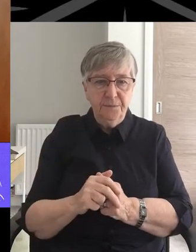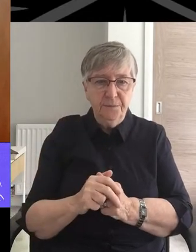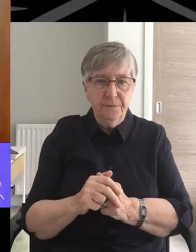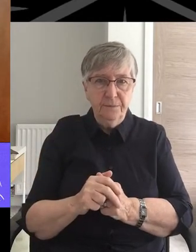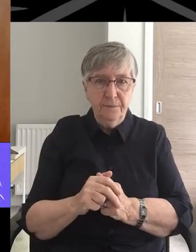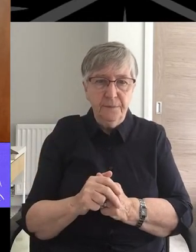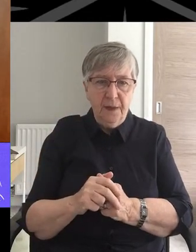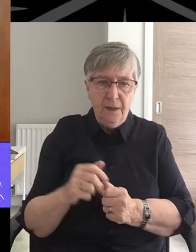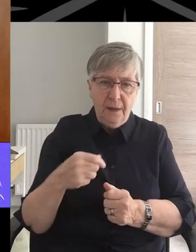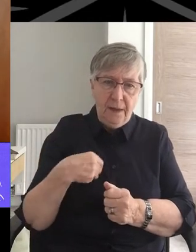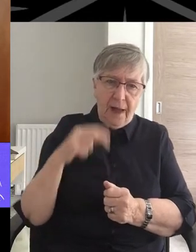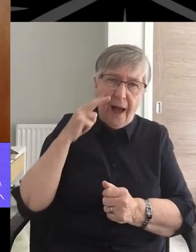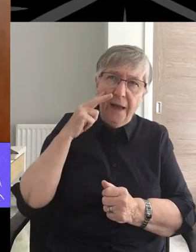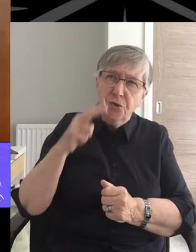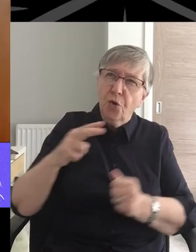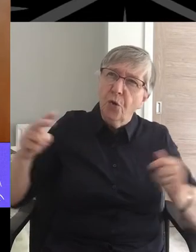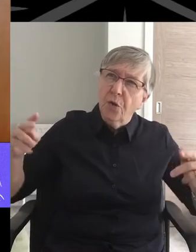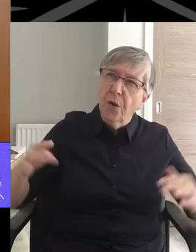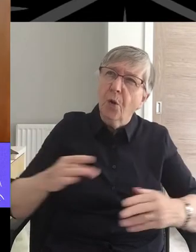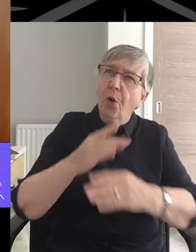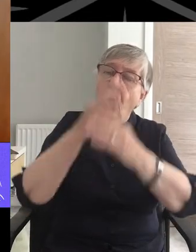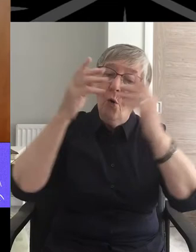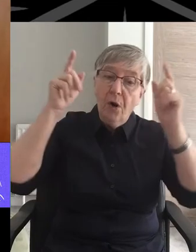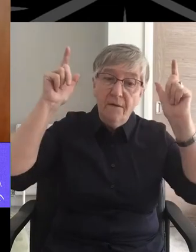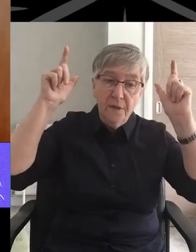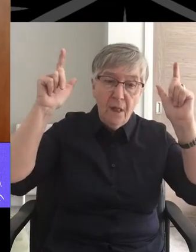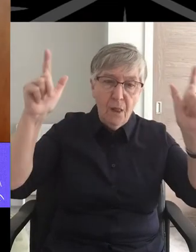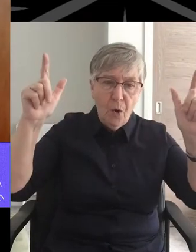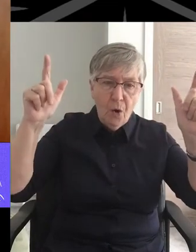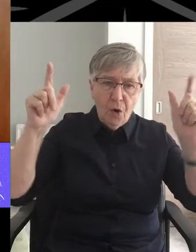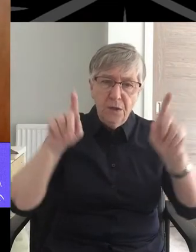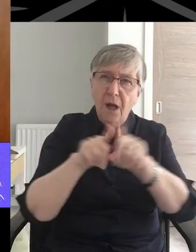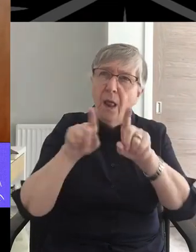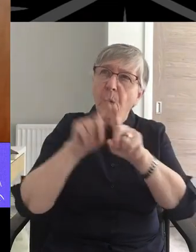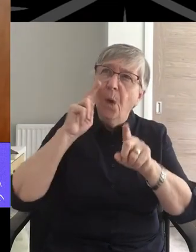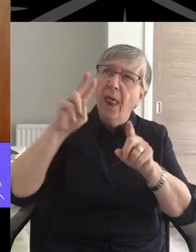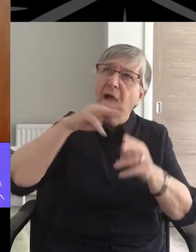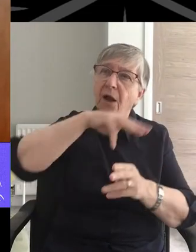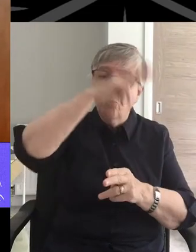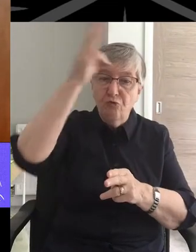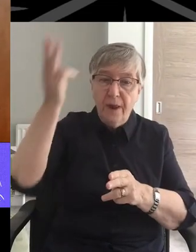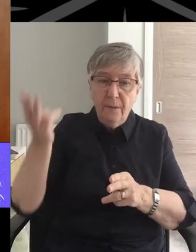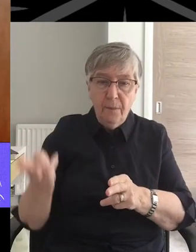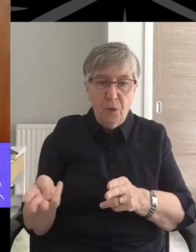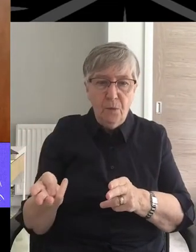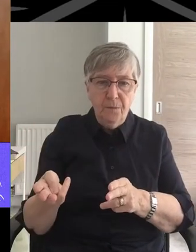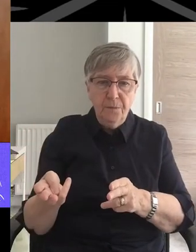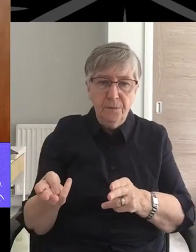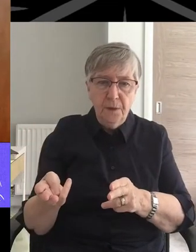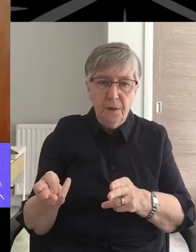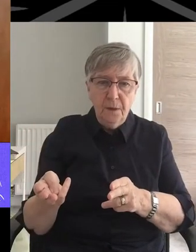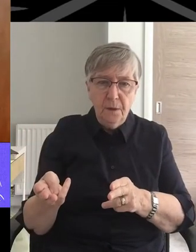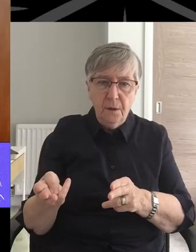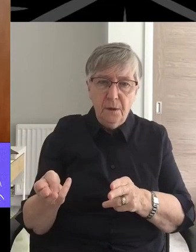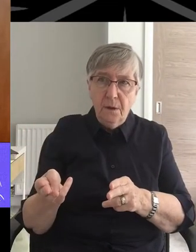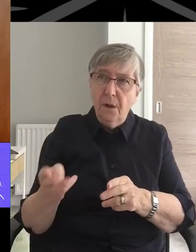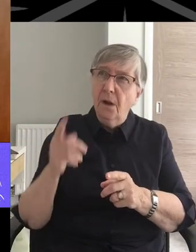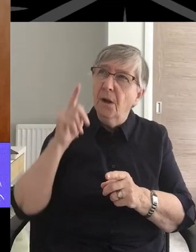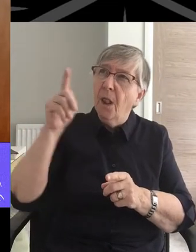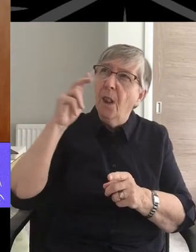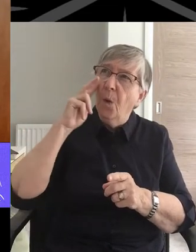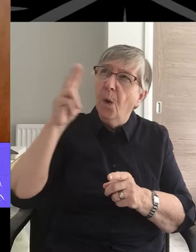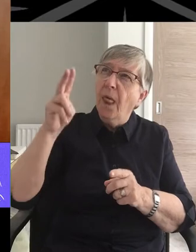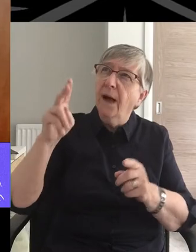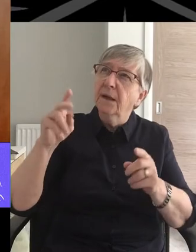Like the appearance of a rainbow in the clouds on a rainy day, so was the radiance around him. This was the appearance of